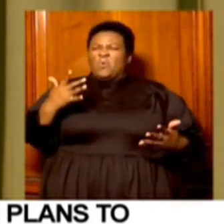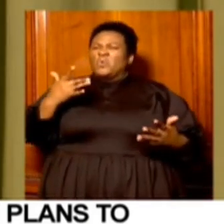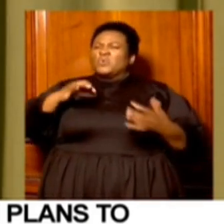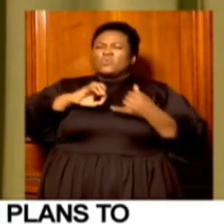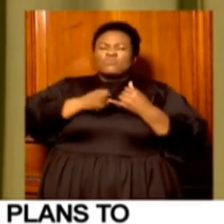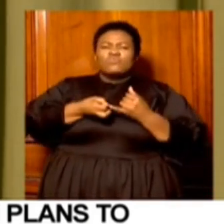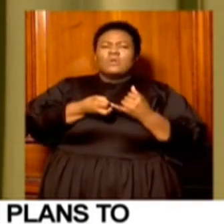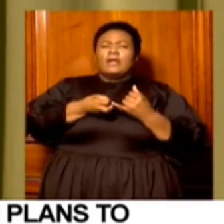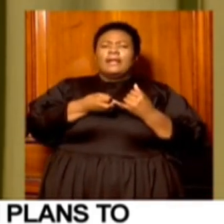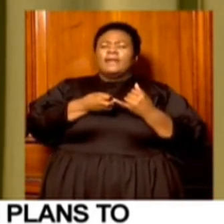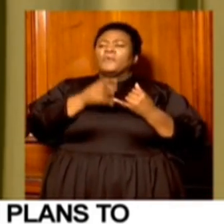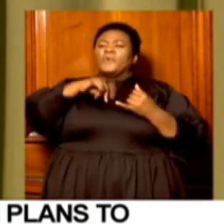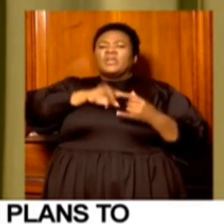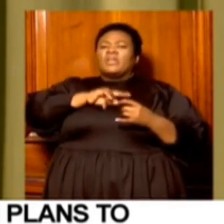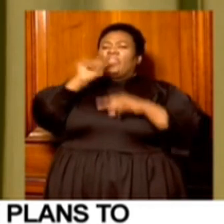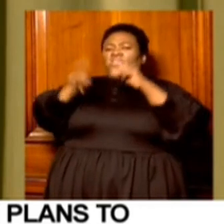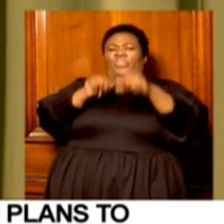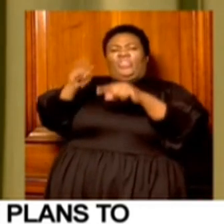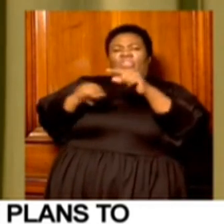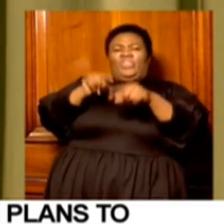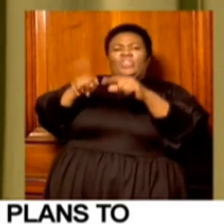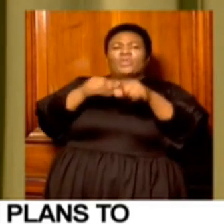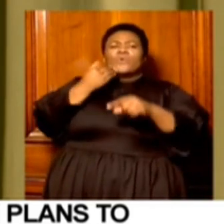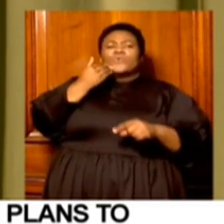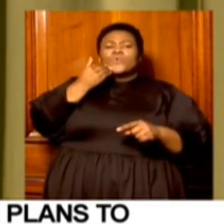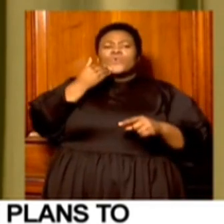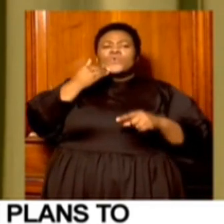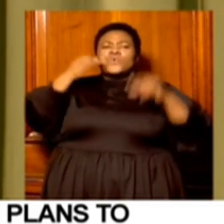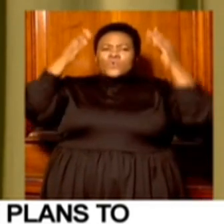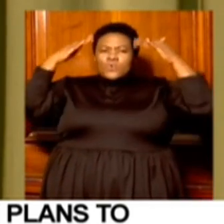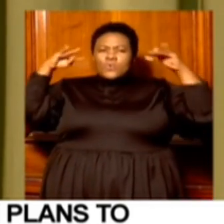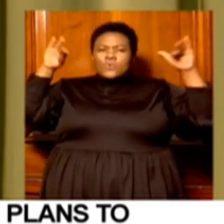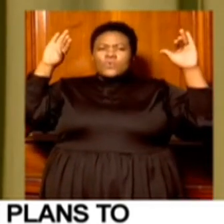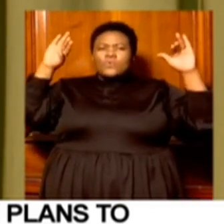with Bekitele about alcohol.